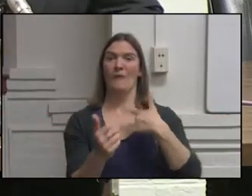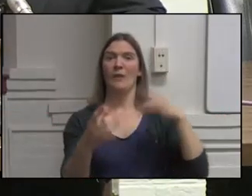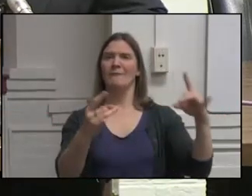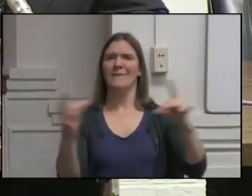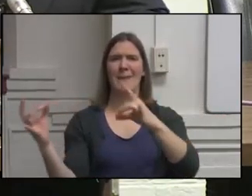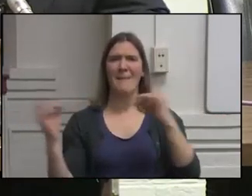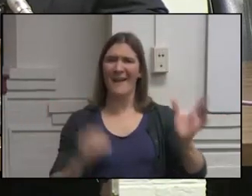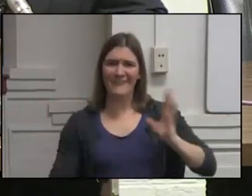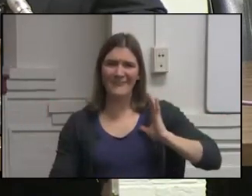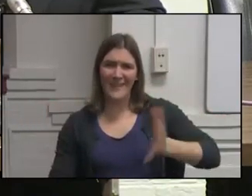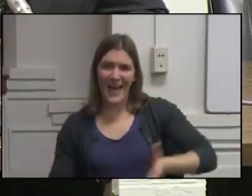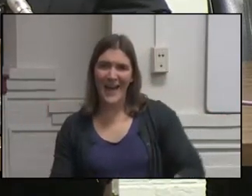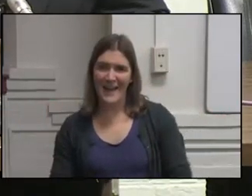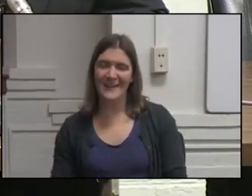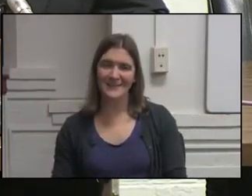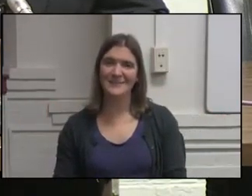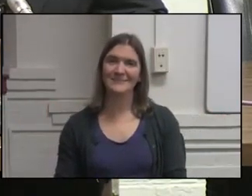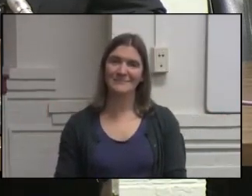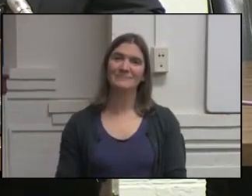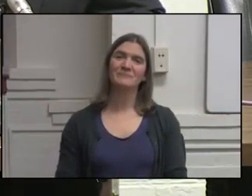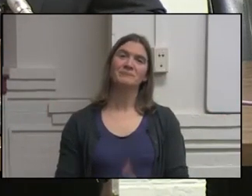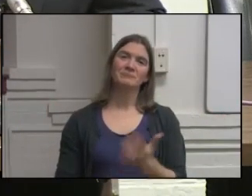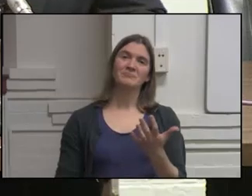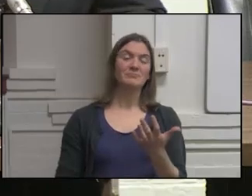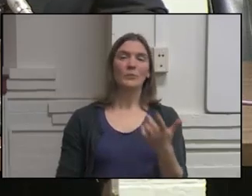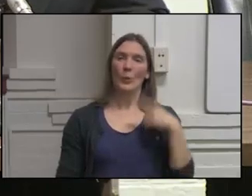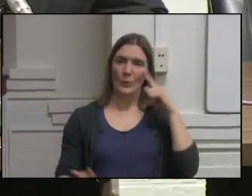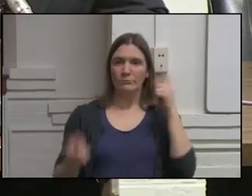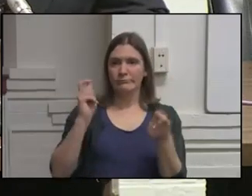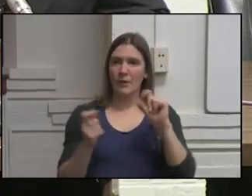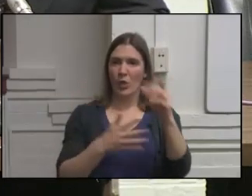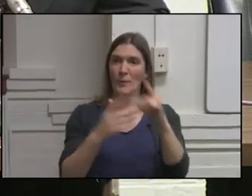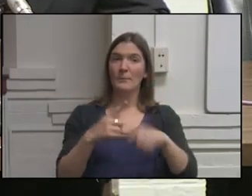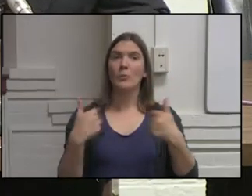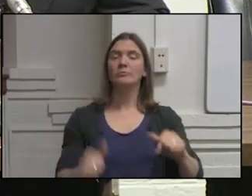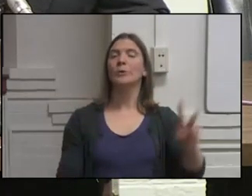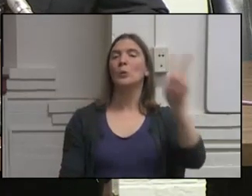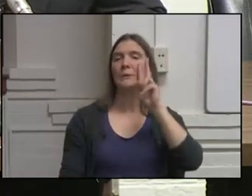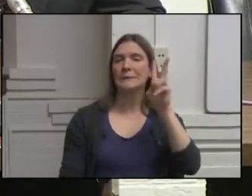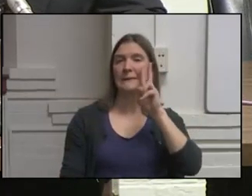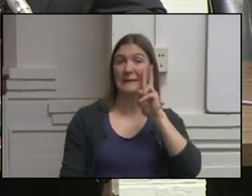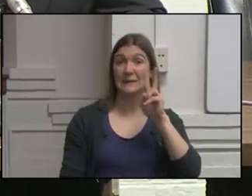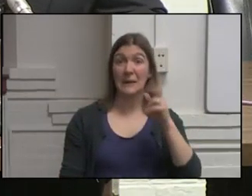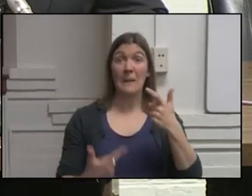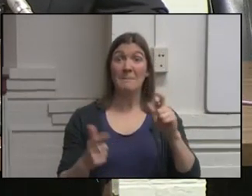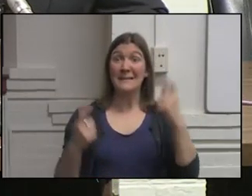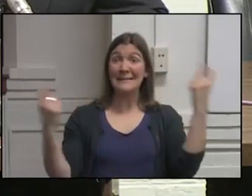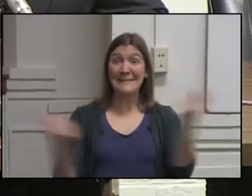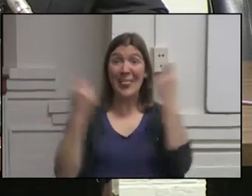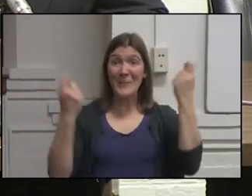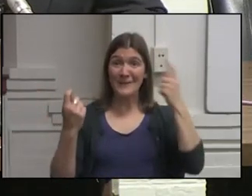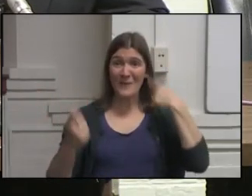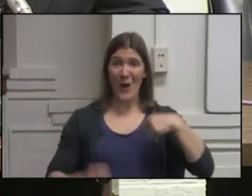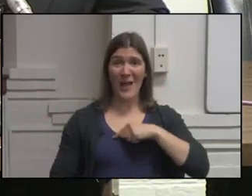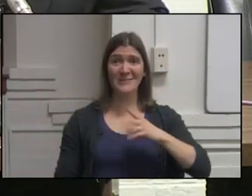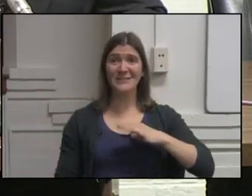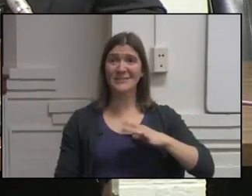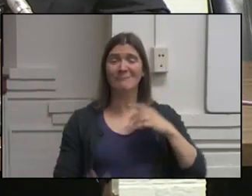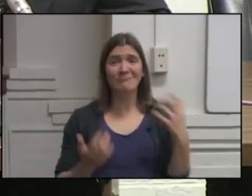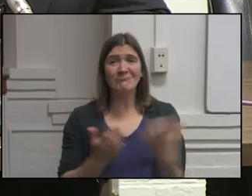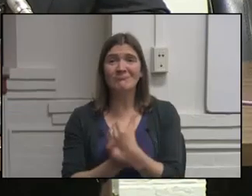our committee. And we can think of different things. But it's a huge celebration for the